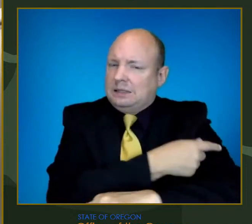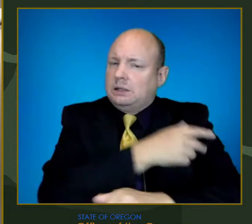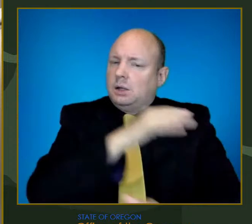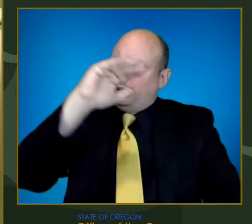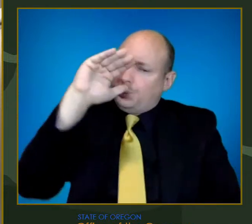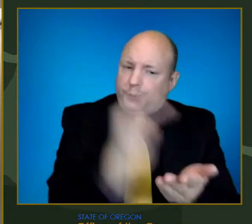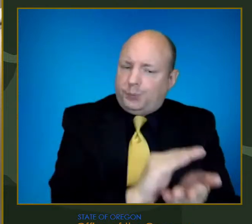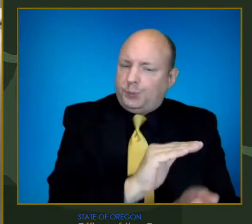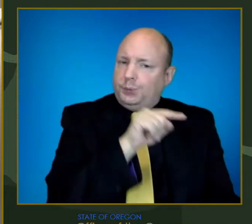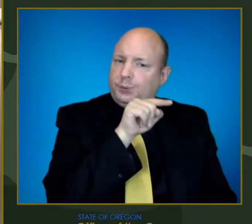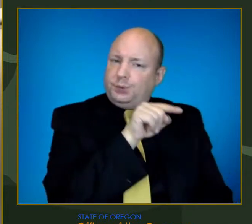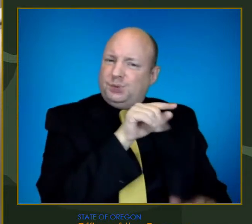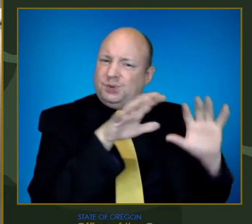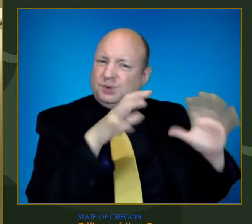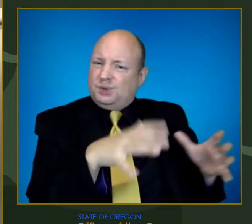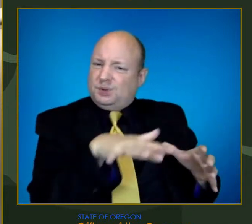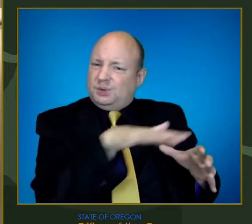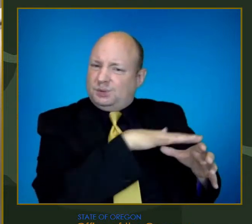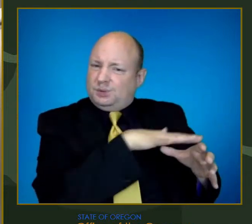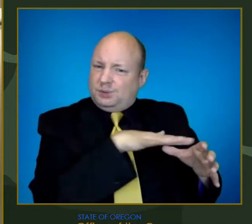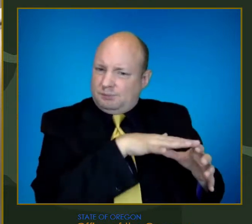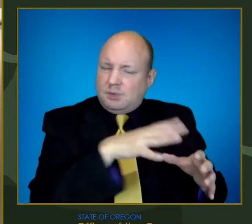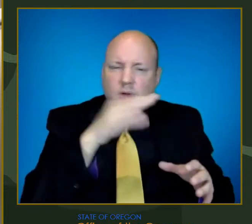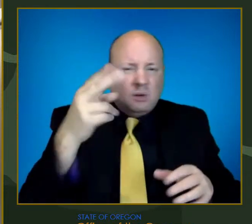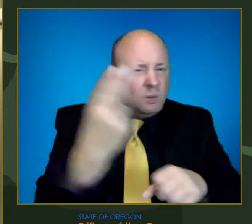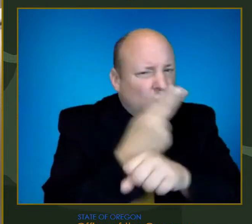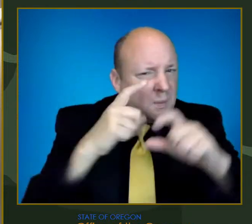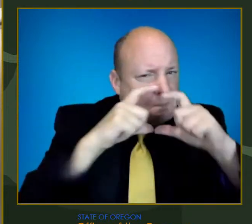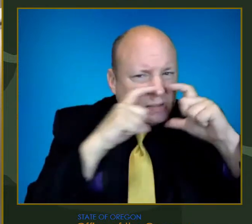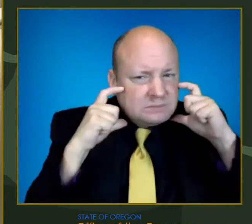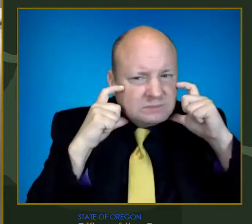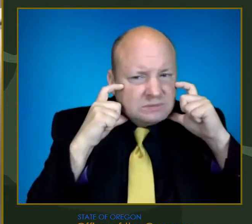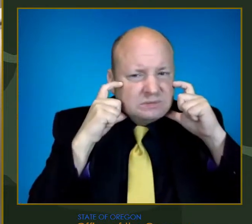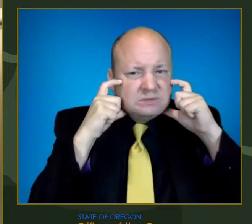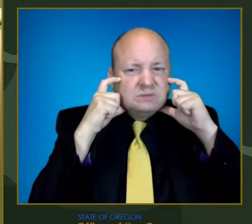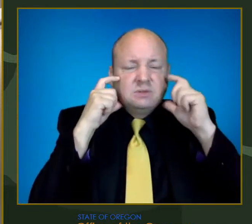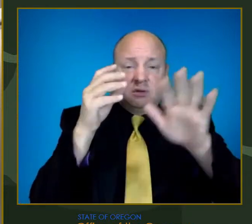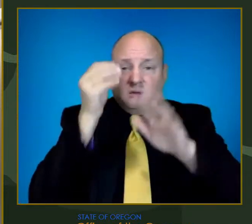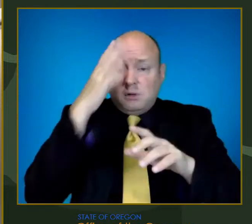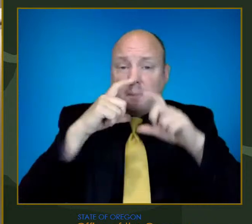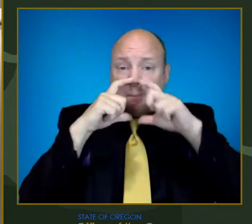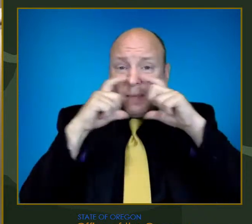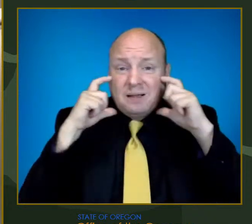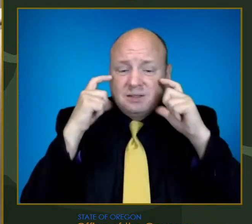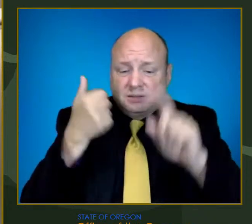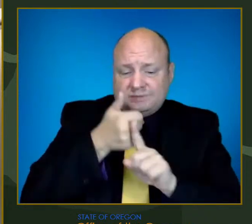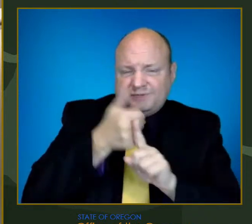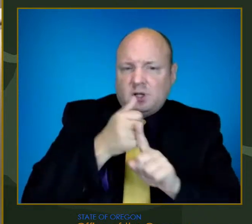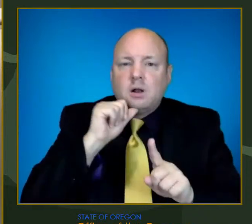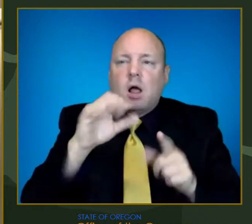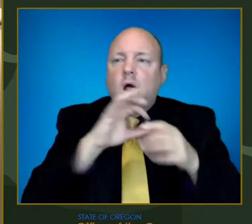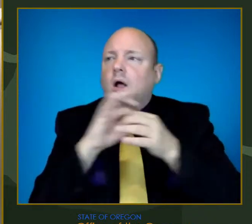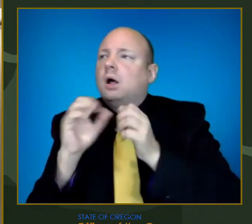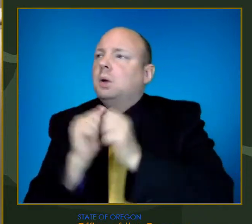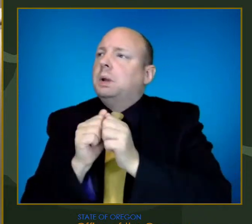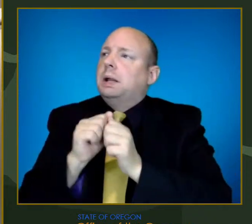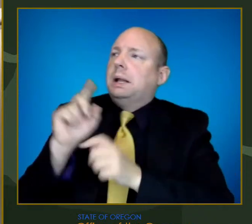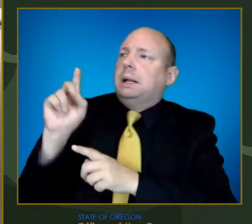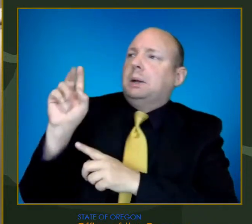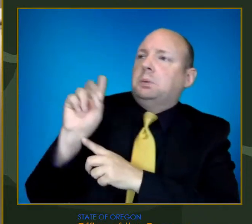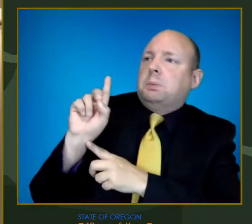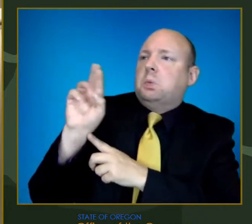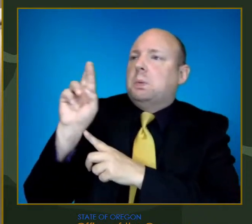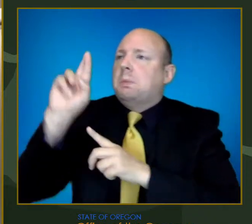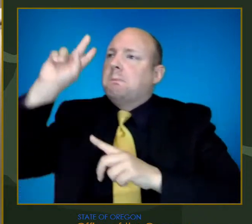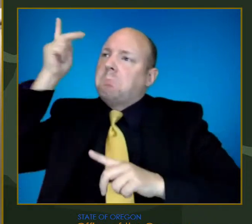okay? The mask can and will save lives, and we need to prevent the spread of this virus. It's incredibly important. And I would urge people